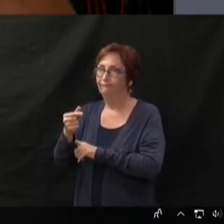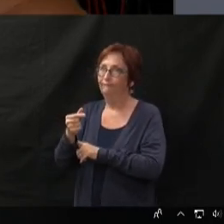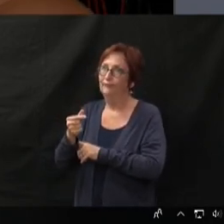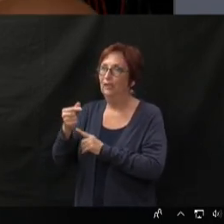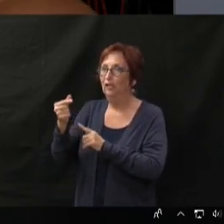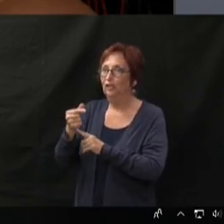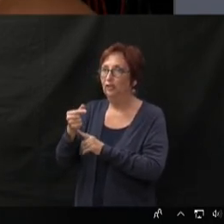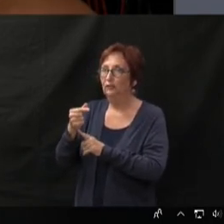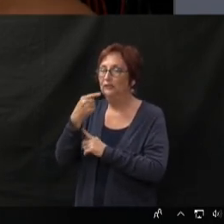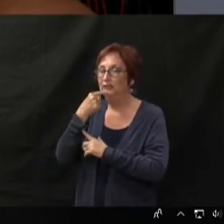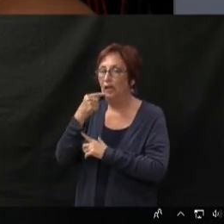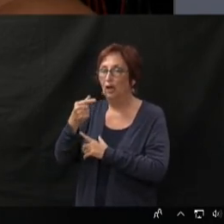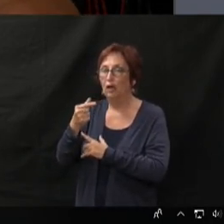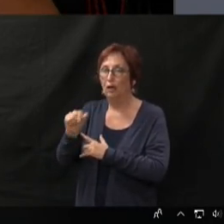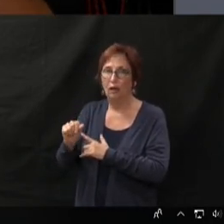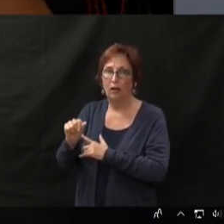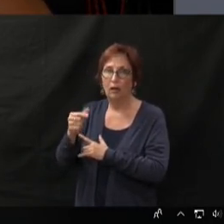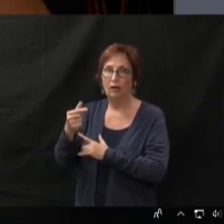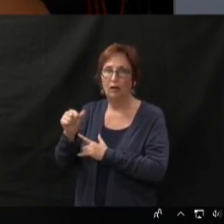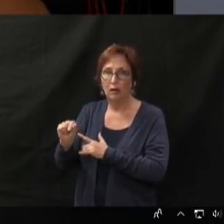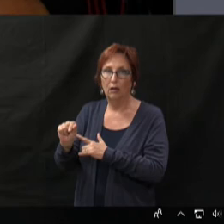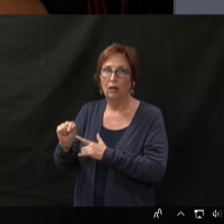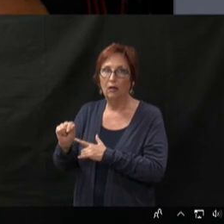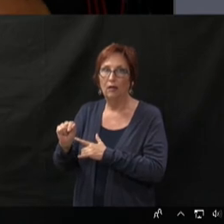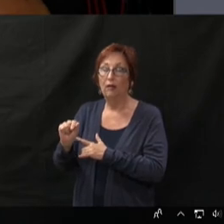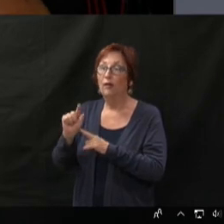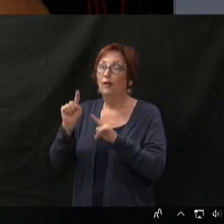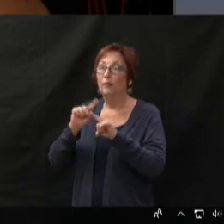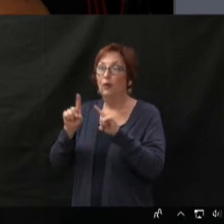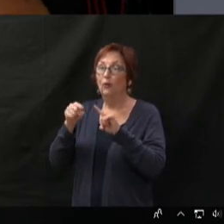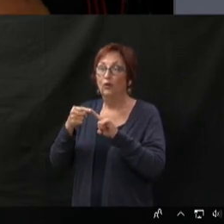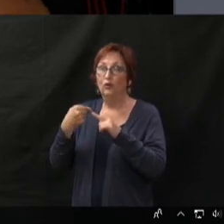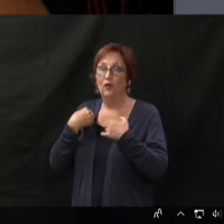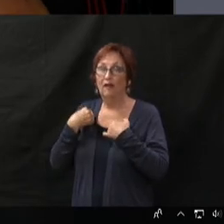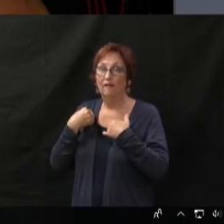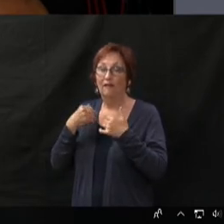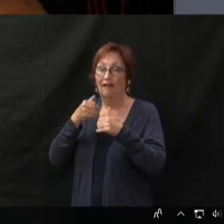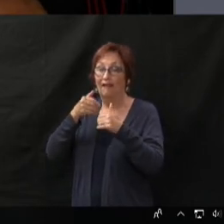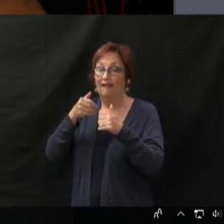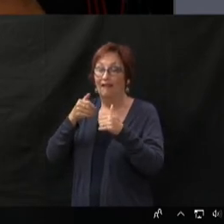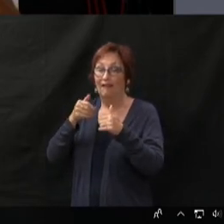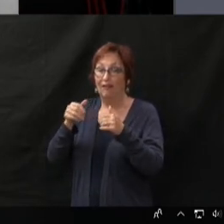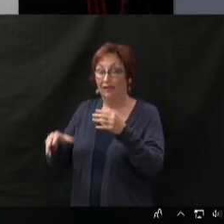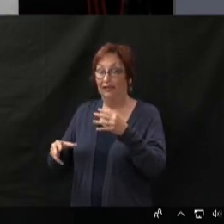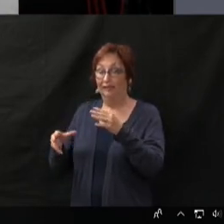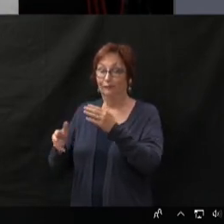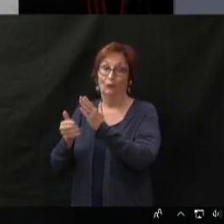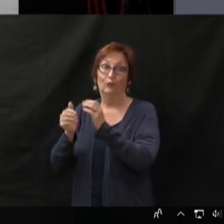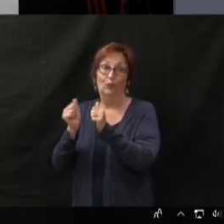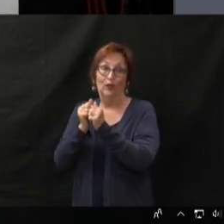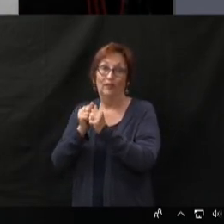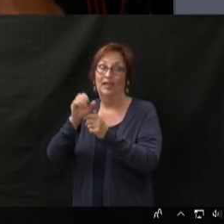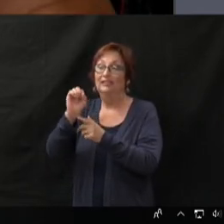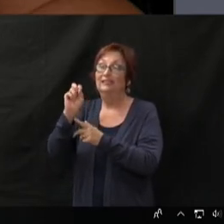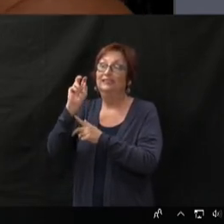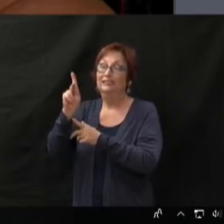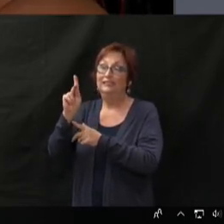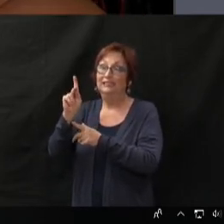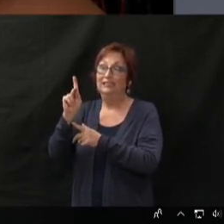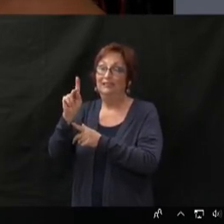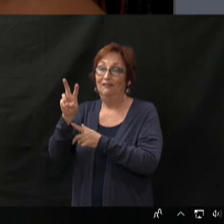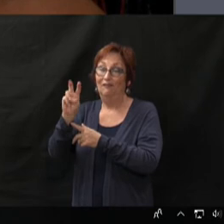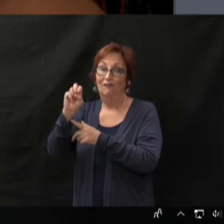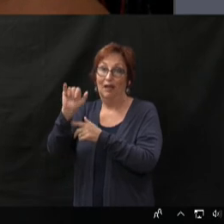say G. And J when followed by a stick vowel, E-I-Y. Let's go ahead and say